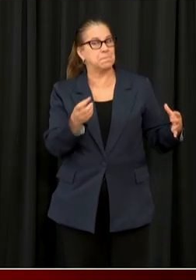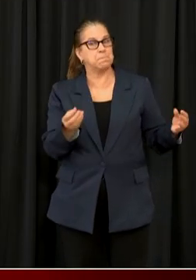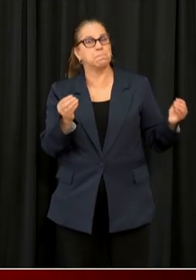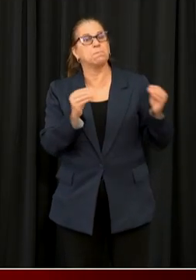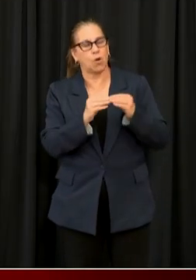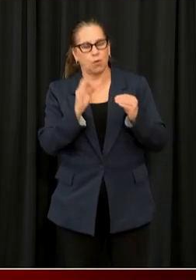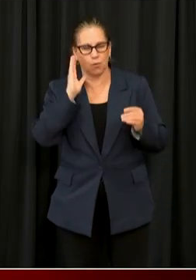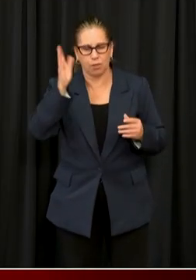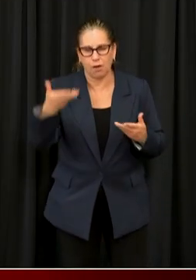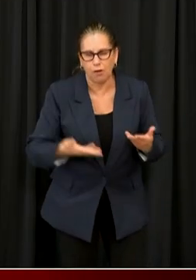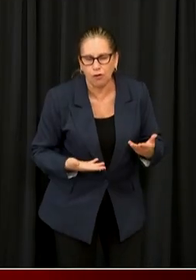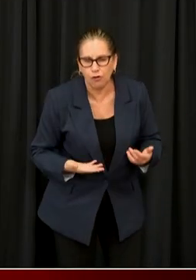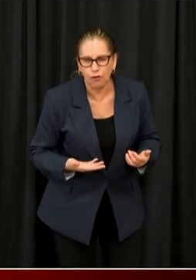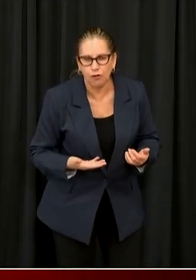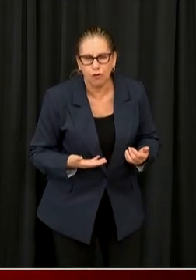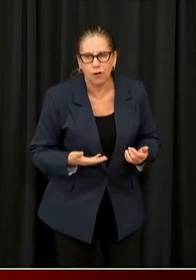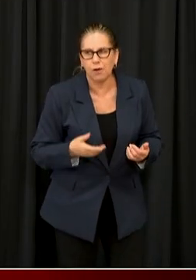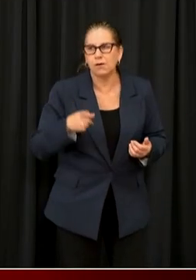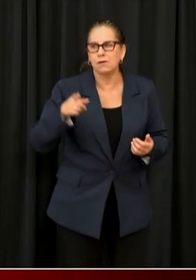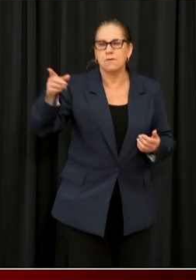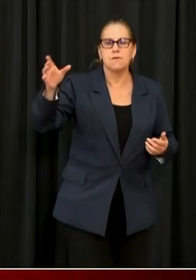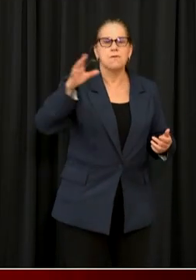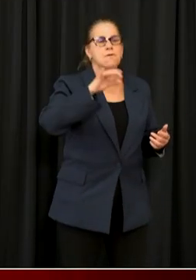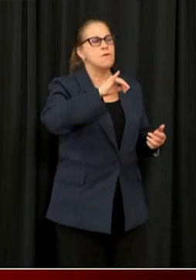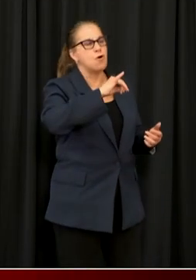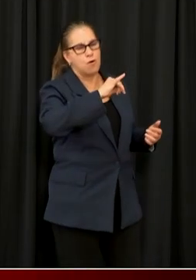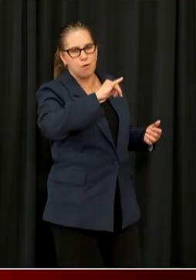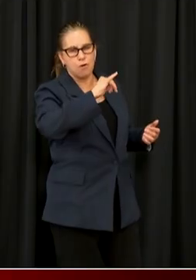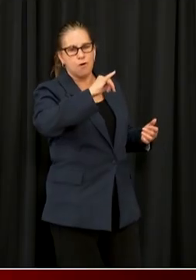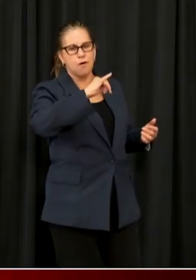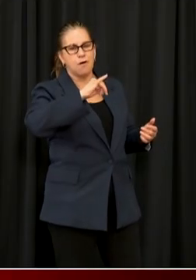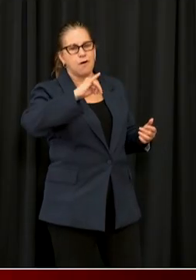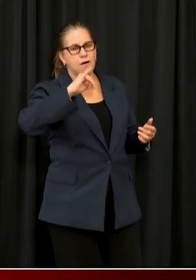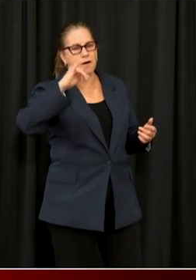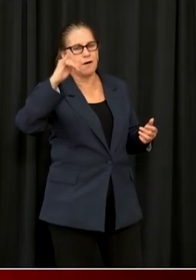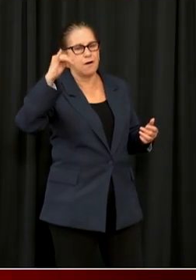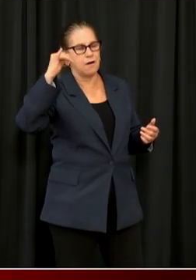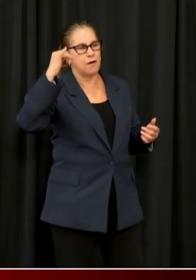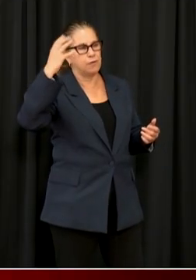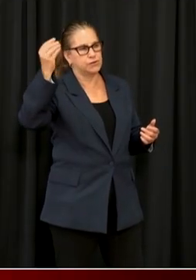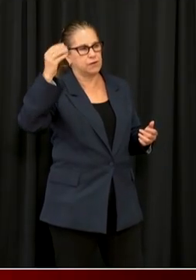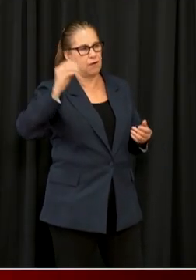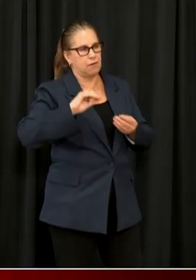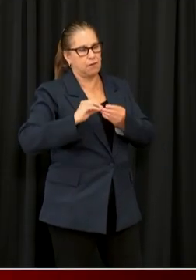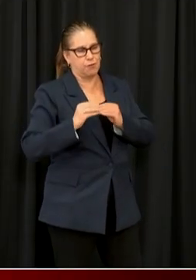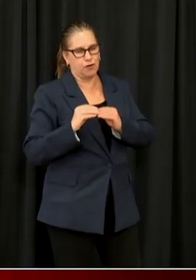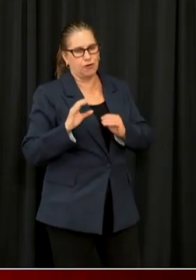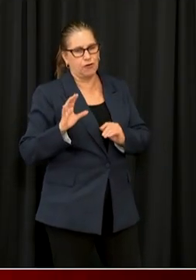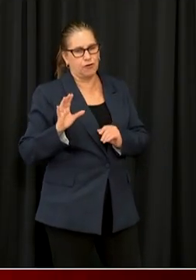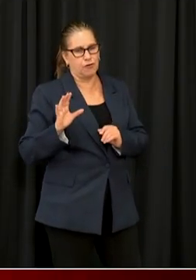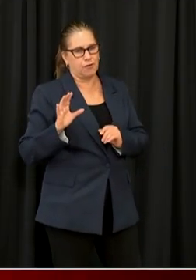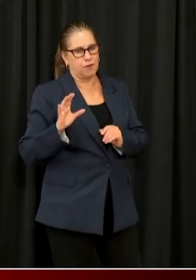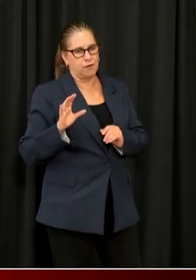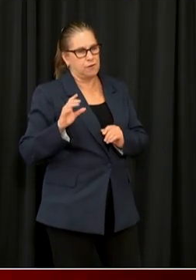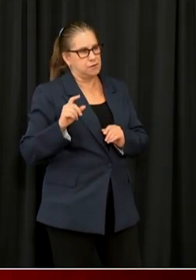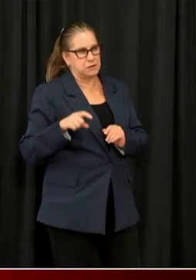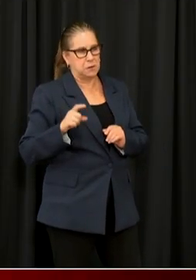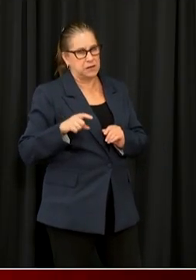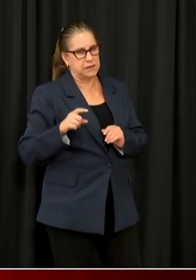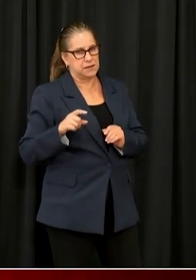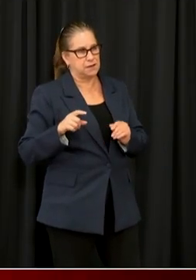not necessarily a... We still think that's on the outside. That's an outside number, and you might not necessarily need them all at